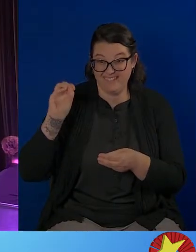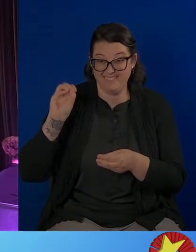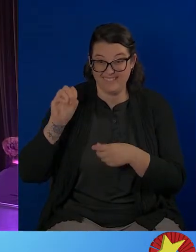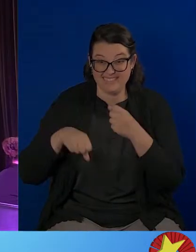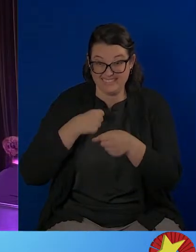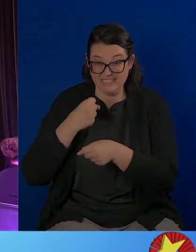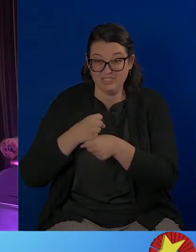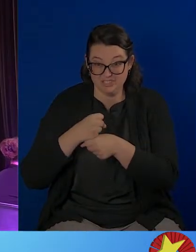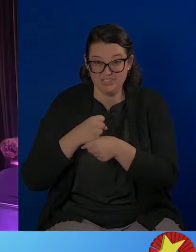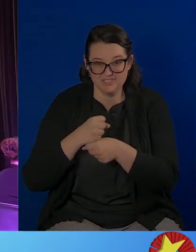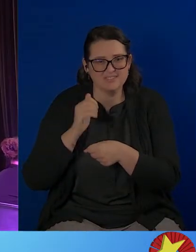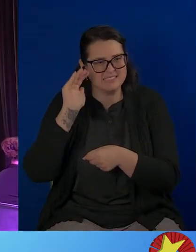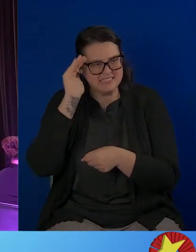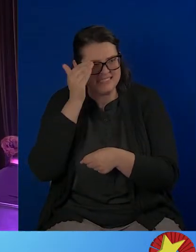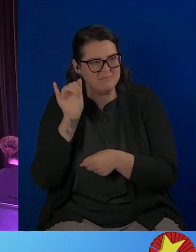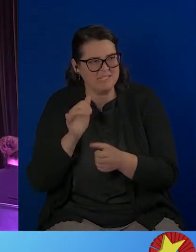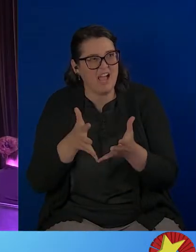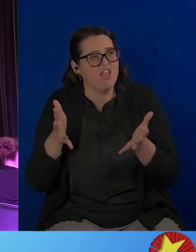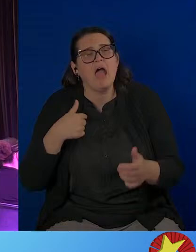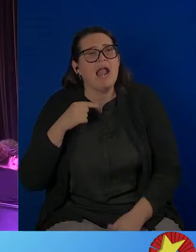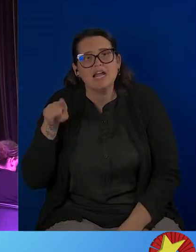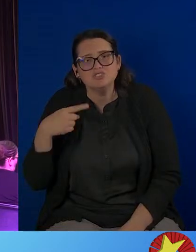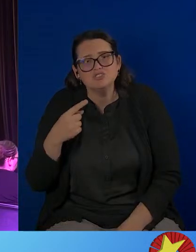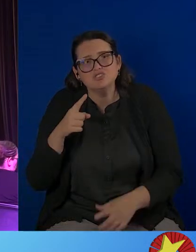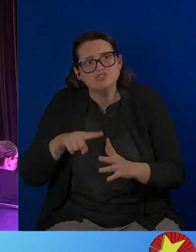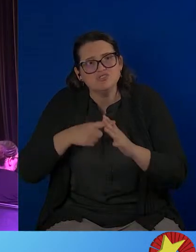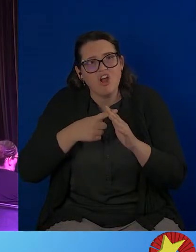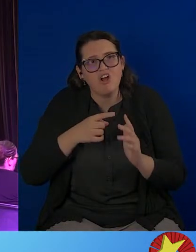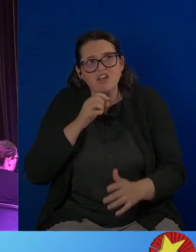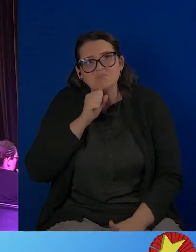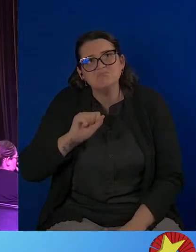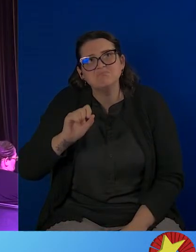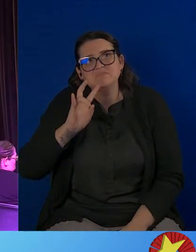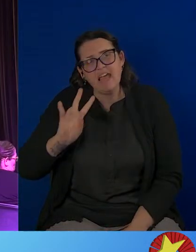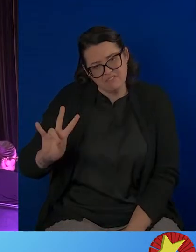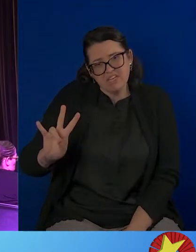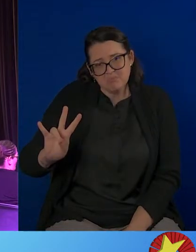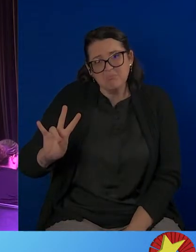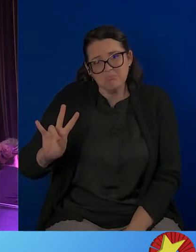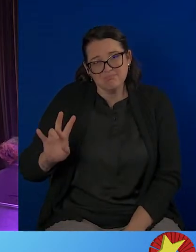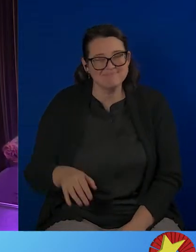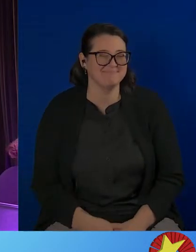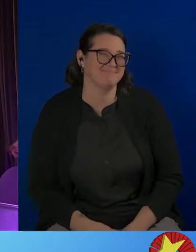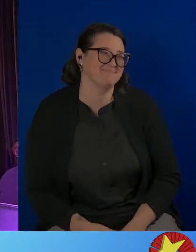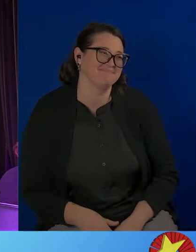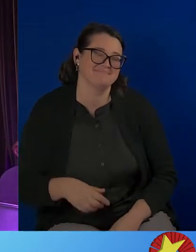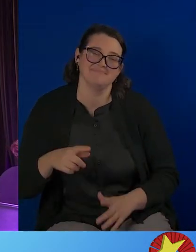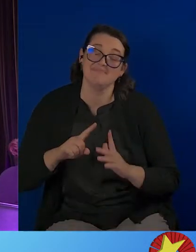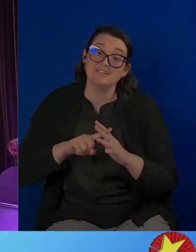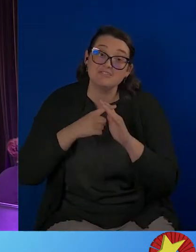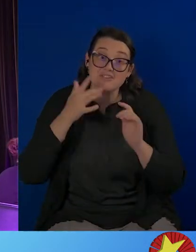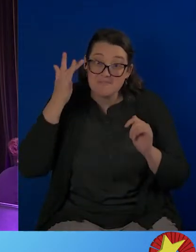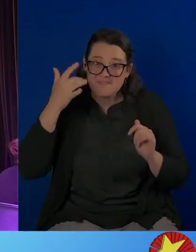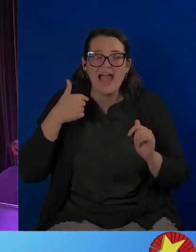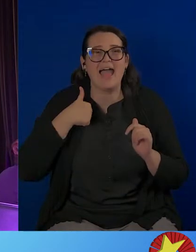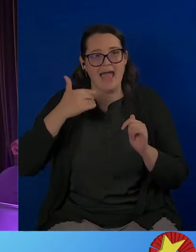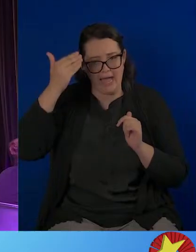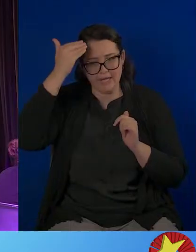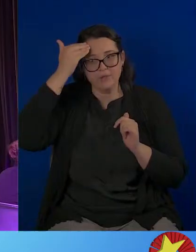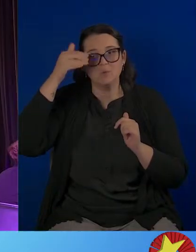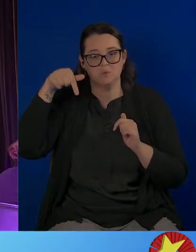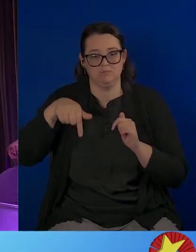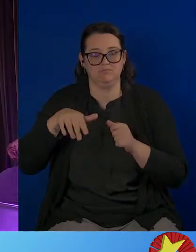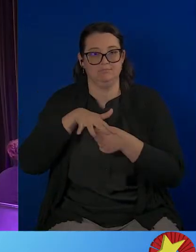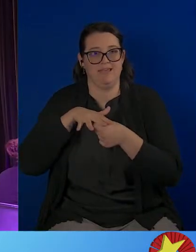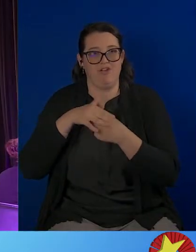a lot since I only started when I was 7 years old. It started because I understood there was a shortage of teachers in this